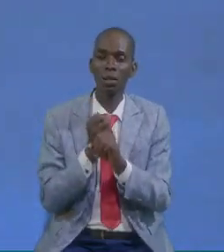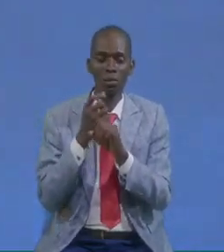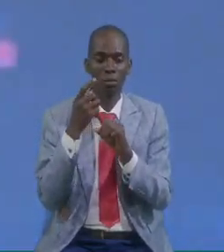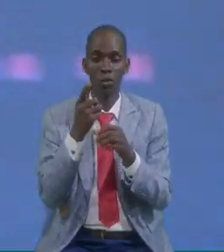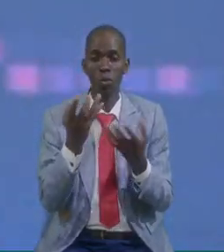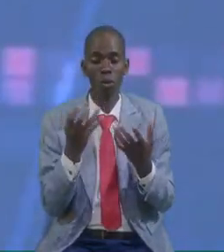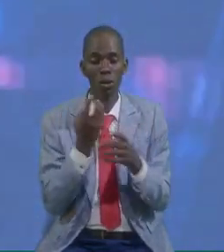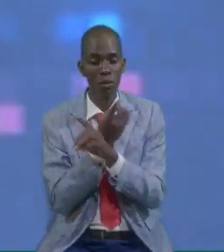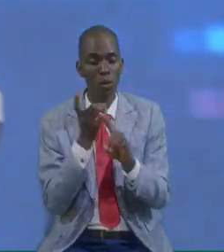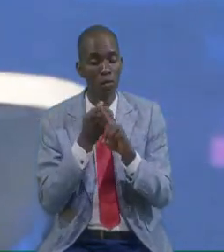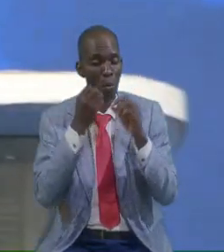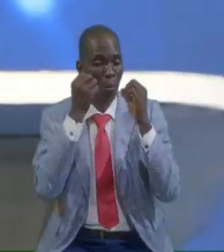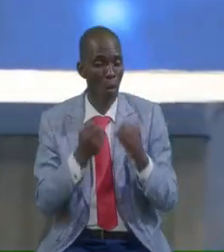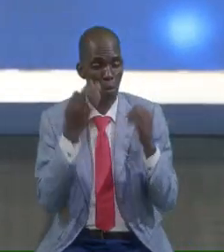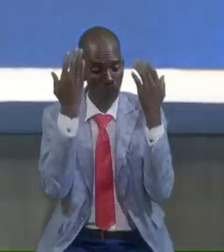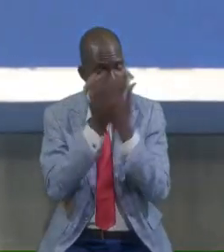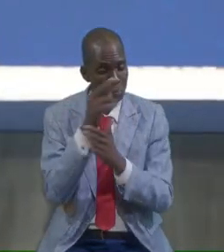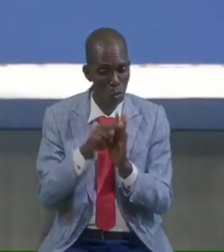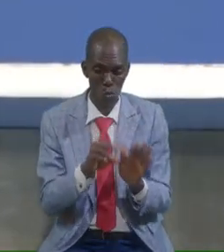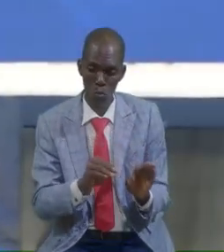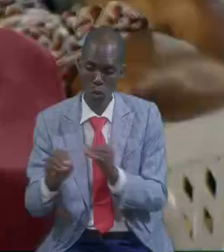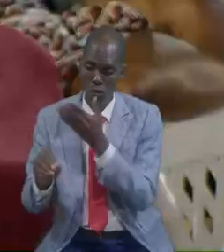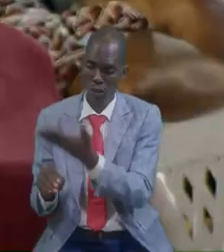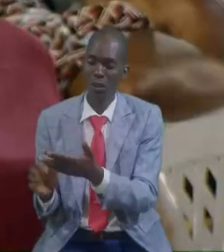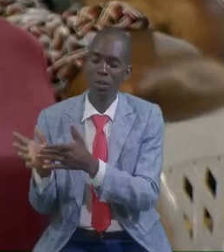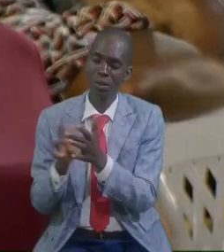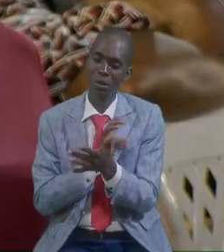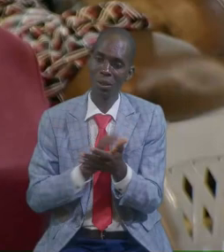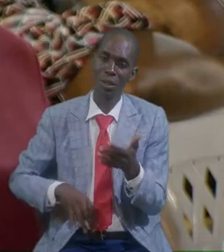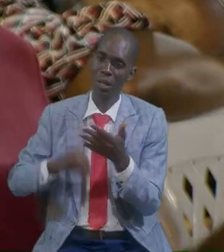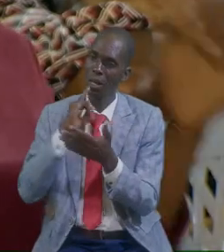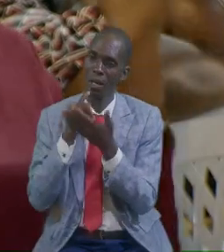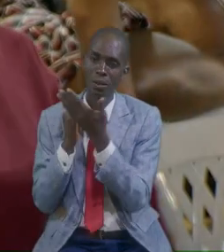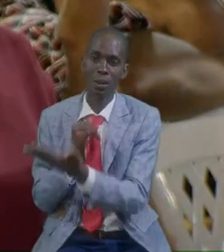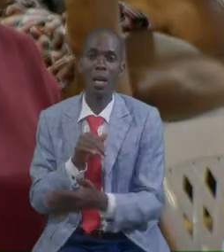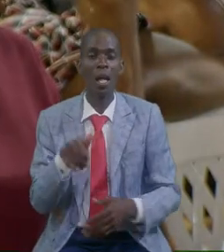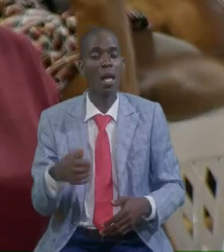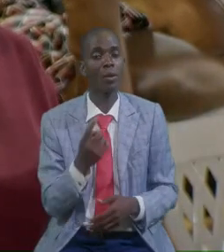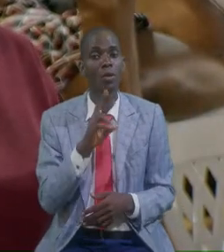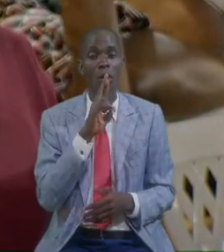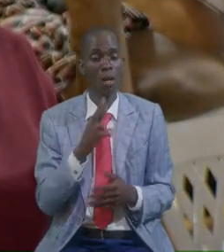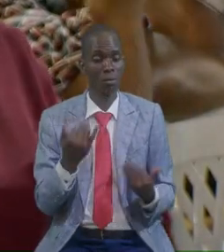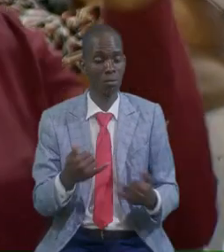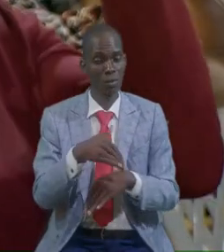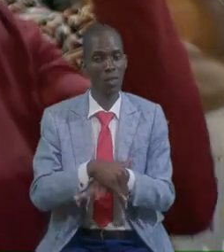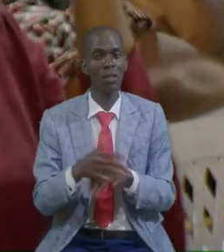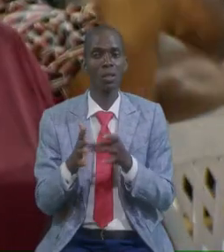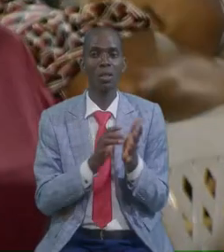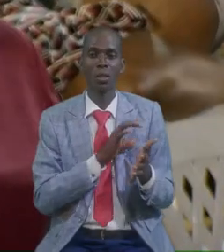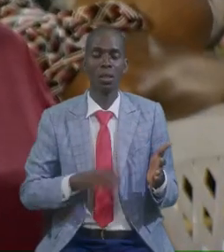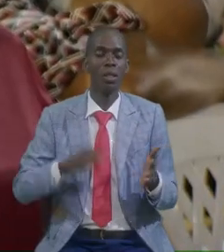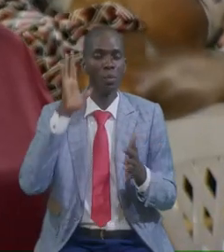turn here, Jesus Christ. And anywhere you are here tonight, Jesus Christ will touch you